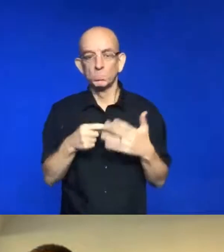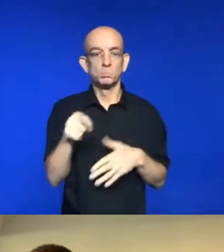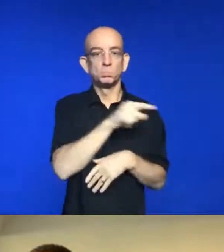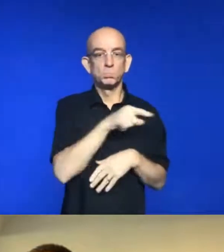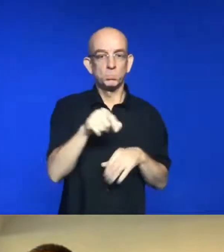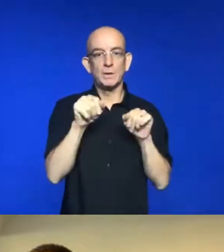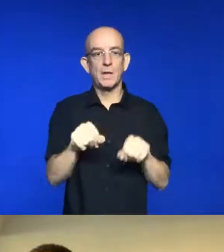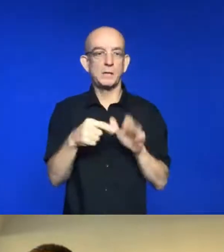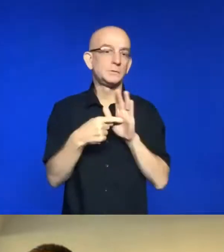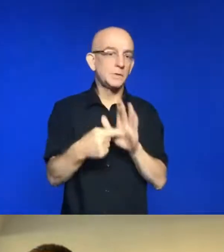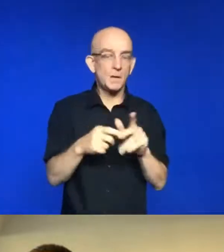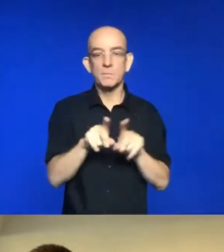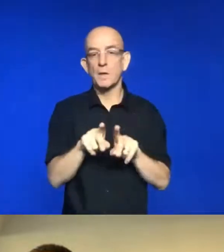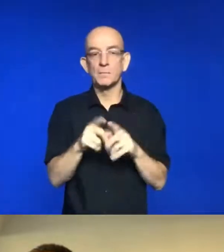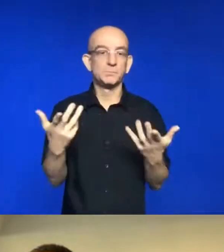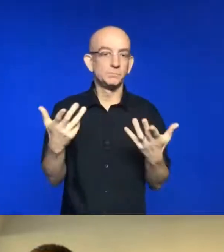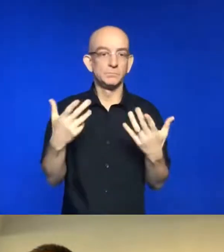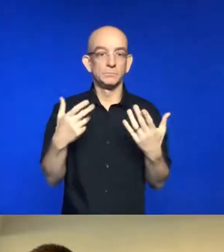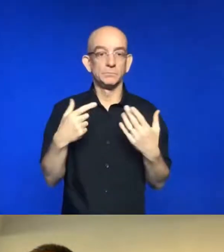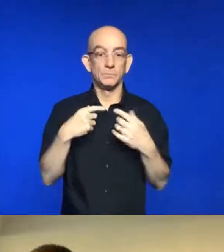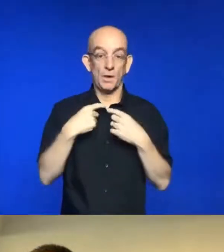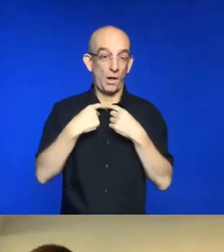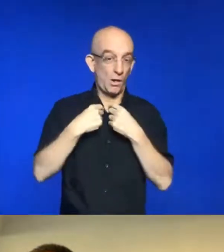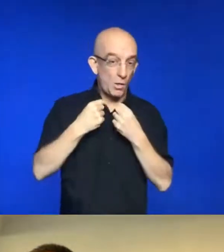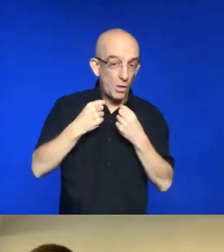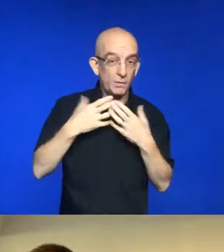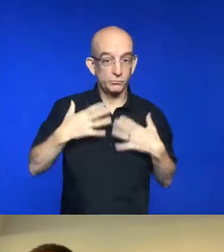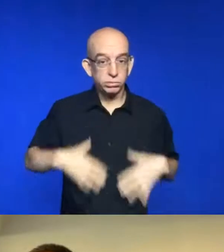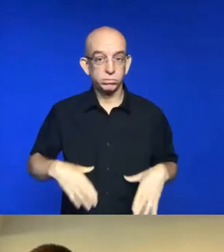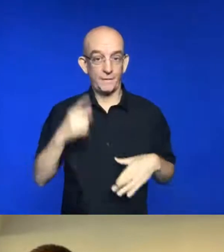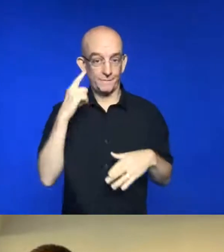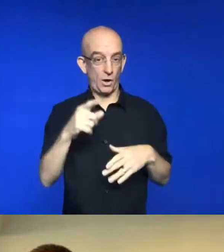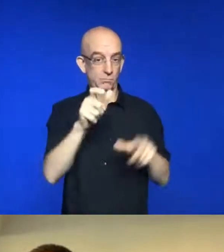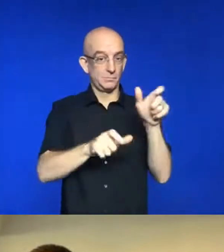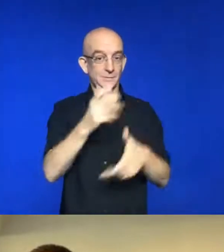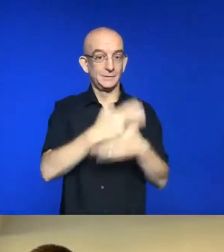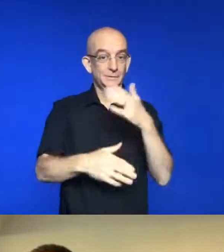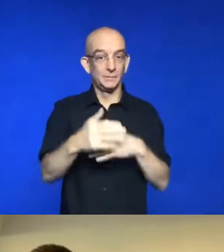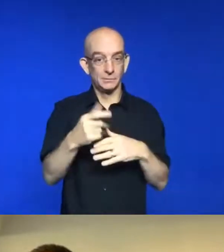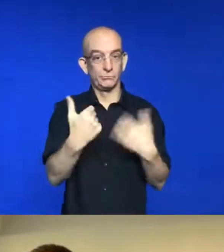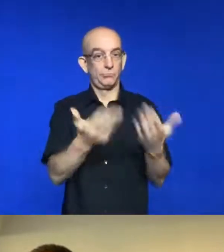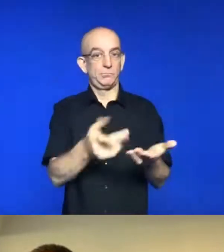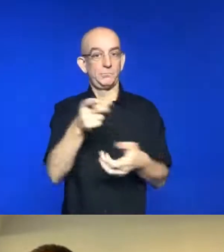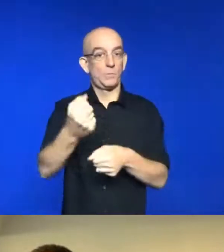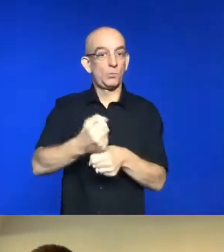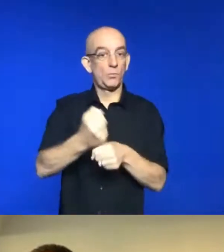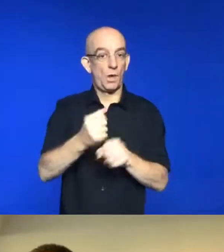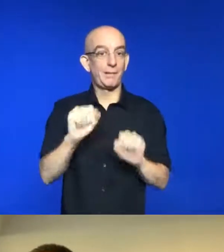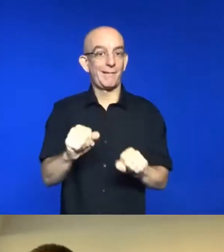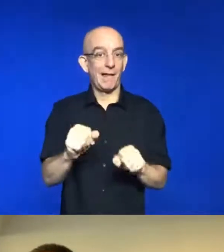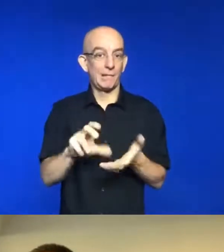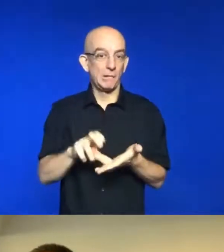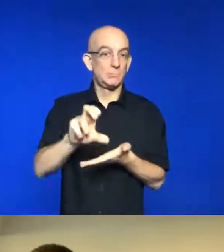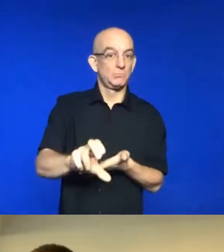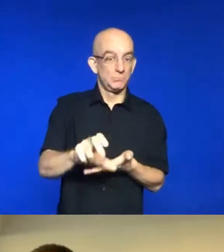can generate support for employment of persons with disabilities at nearly no cost for government. And I think it's also